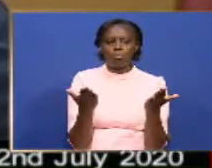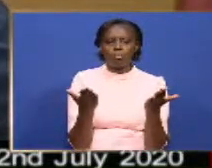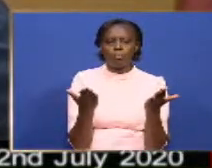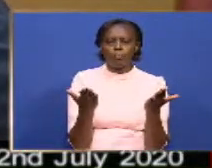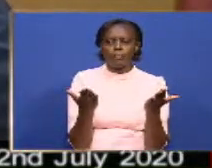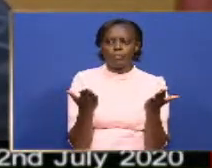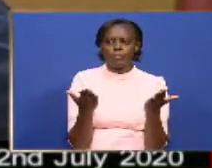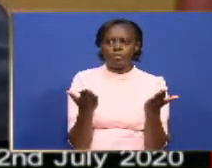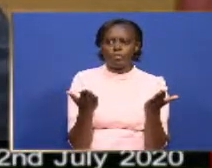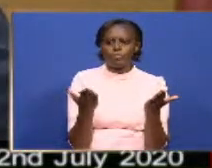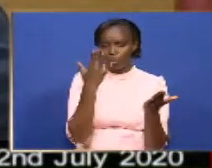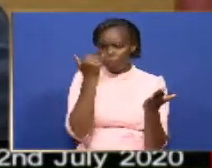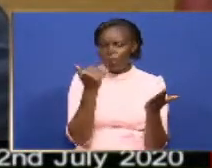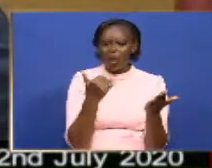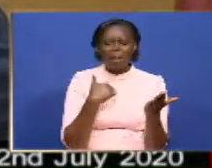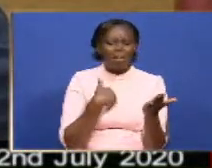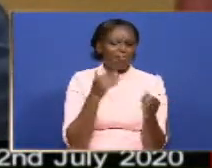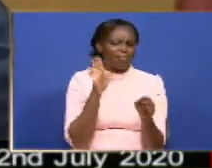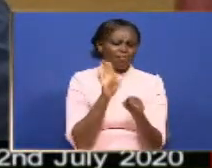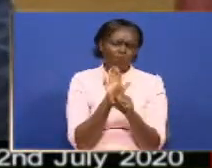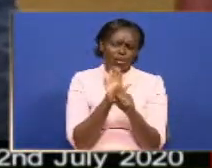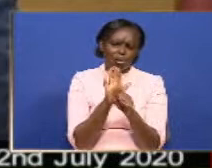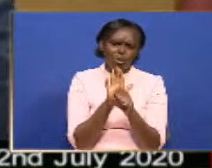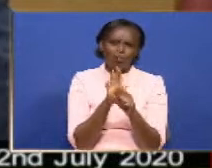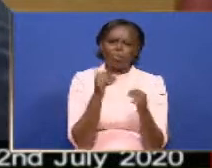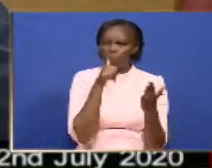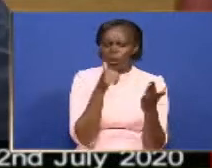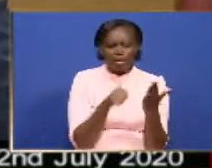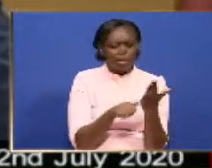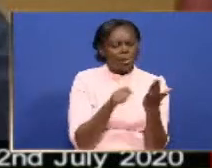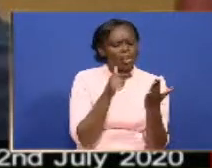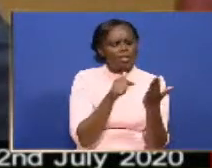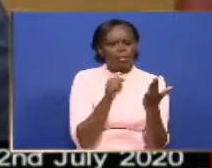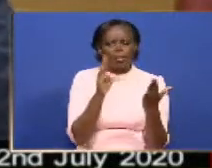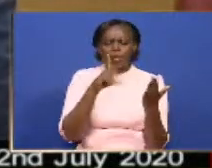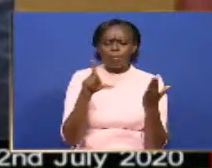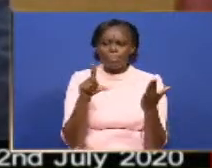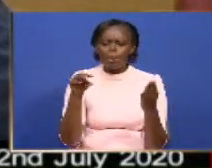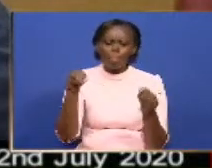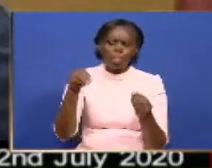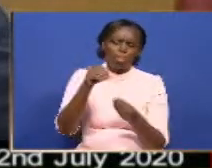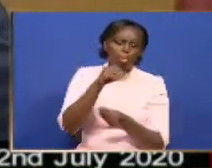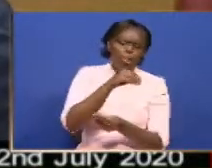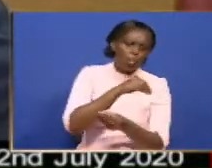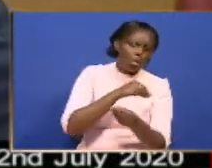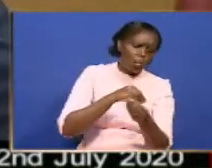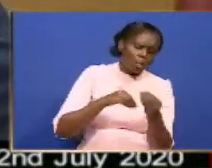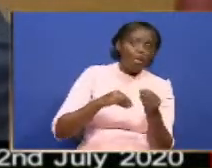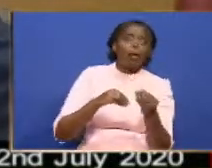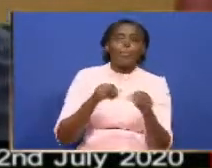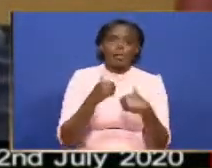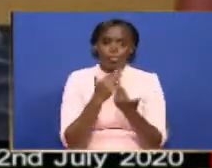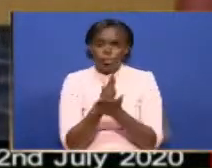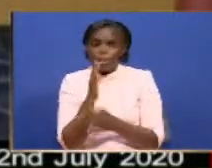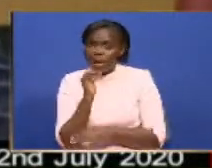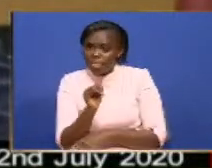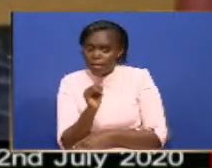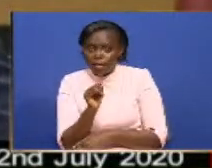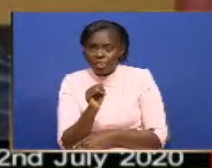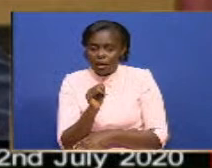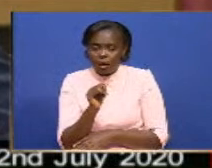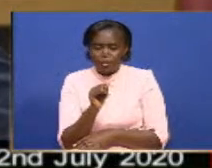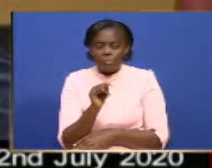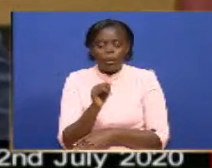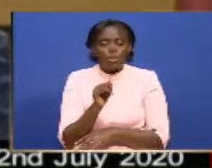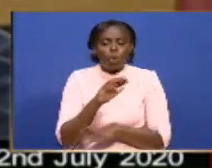submitted, because we got a lot of submissions. And actually this bill has gone through many circles in the process of ensuring that we don't leave anybody